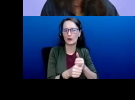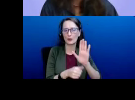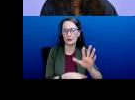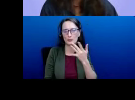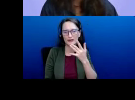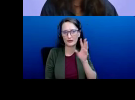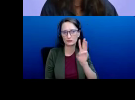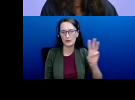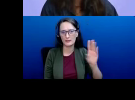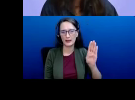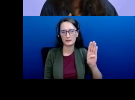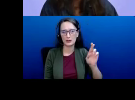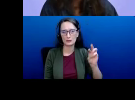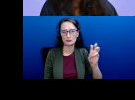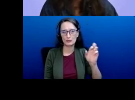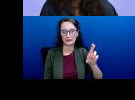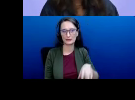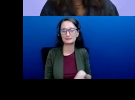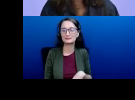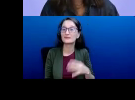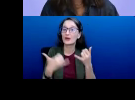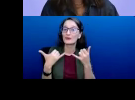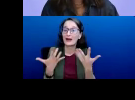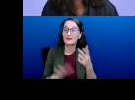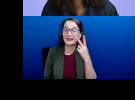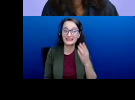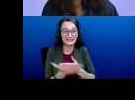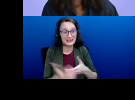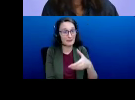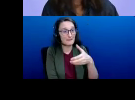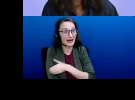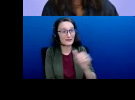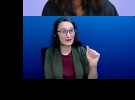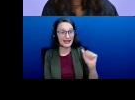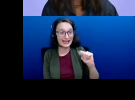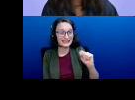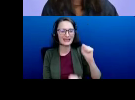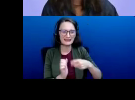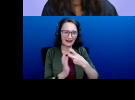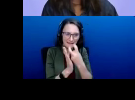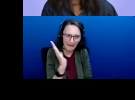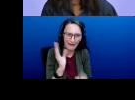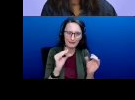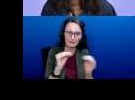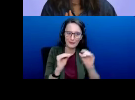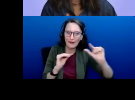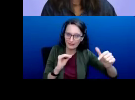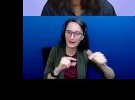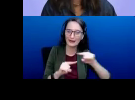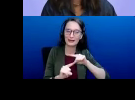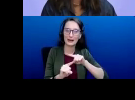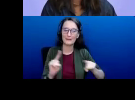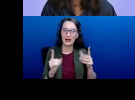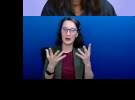So now that we've seen some powerful AT, we can dive in deeper a little later, but we